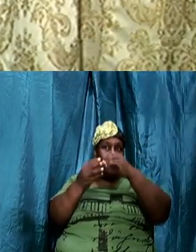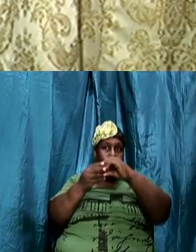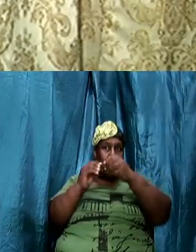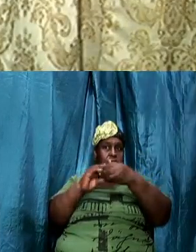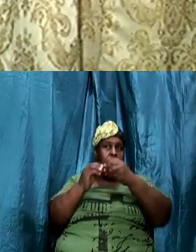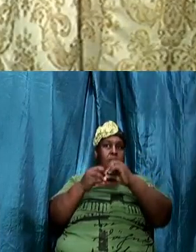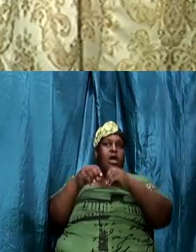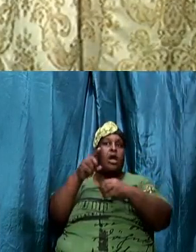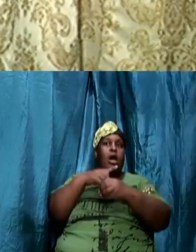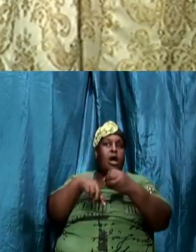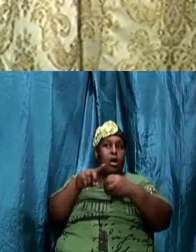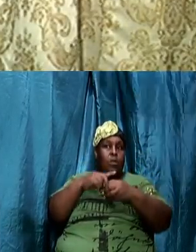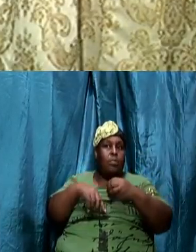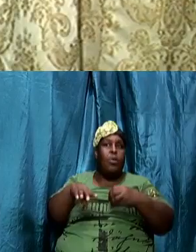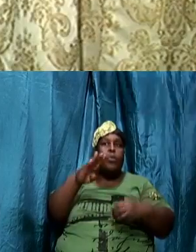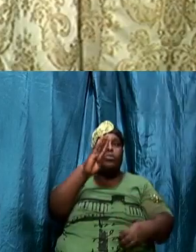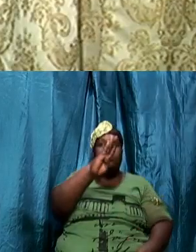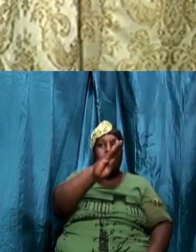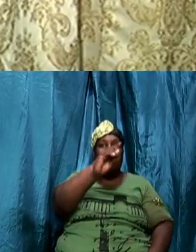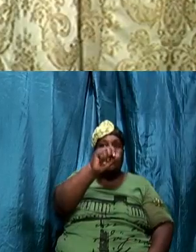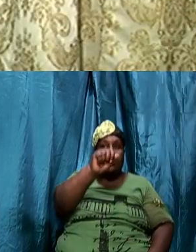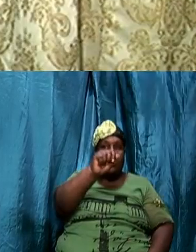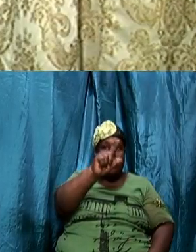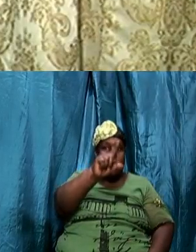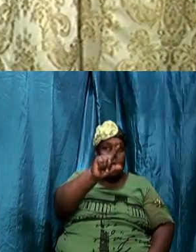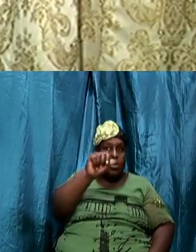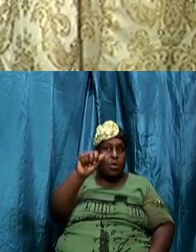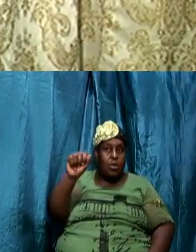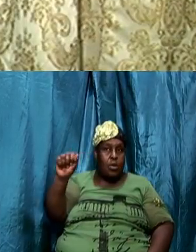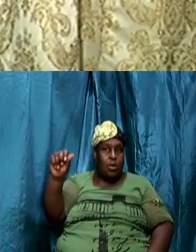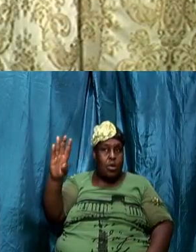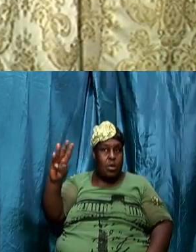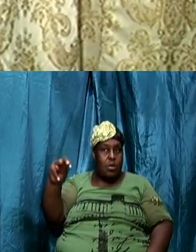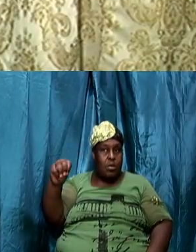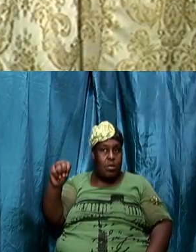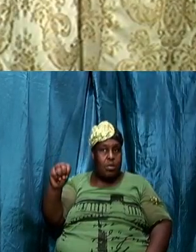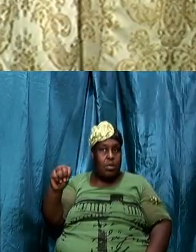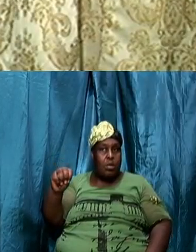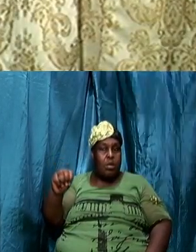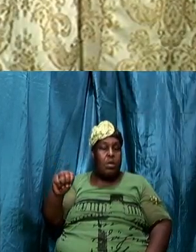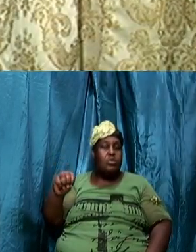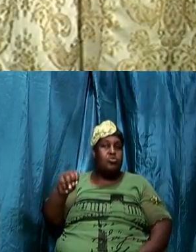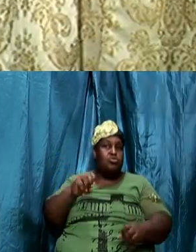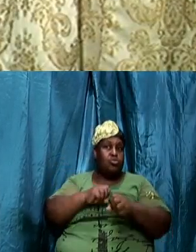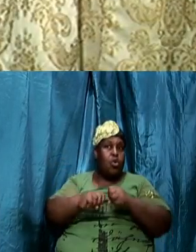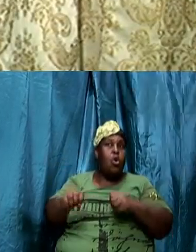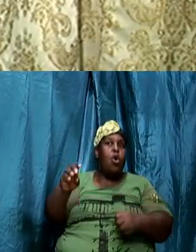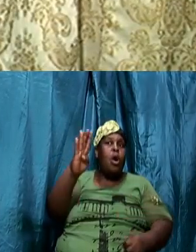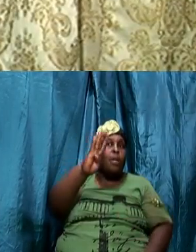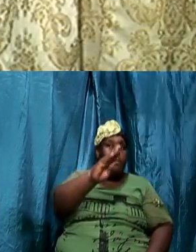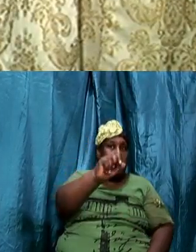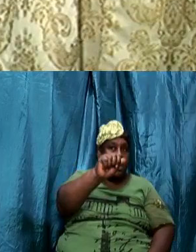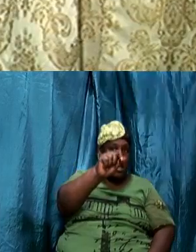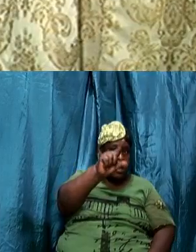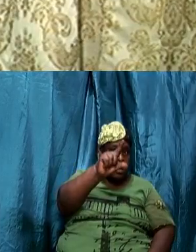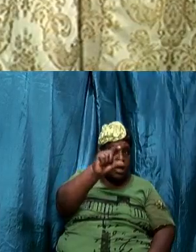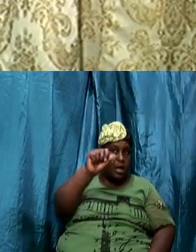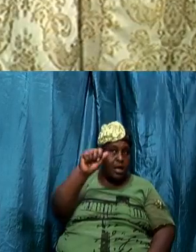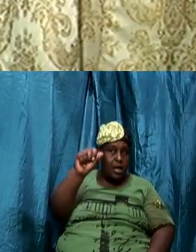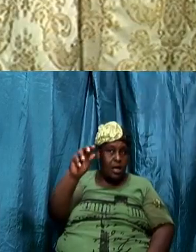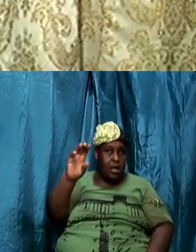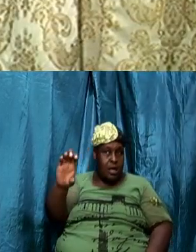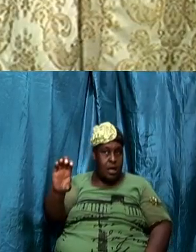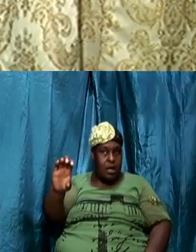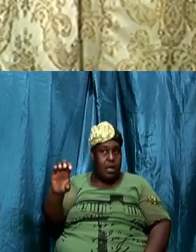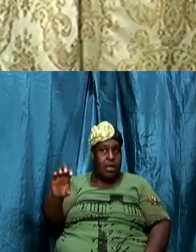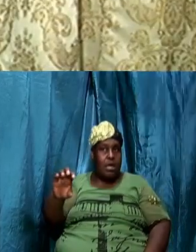Balak wanted to curse Israel. They saw Israel come across and they were fearful of these people that God Almighty